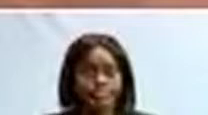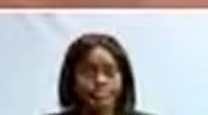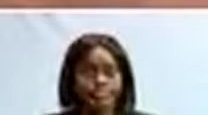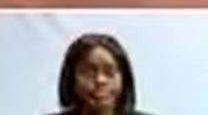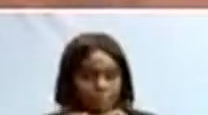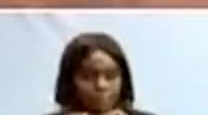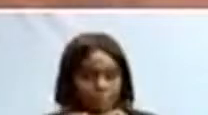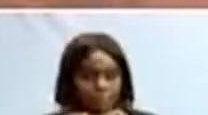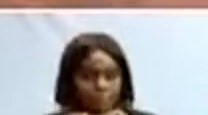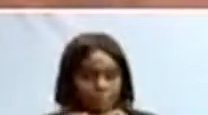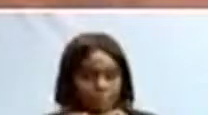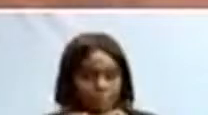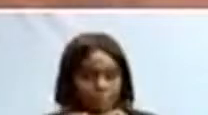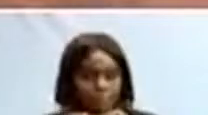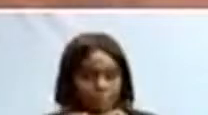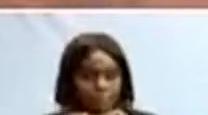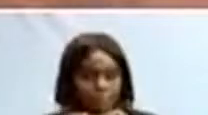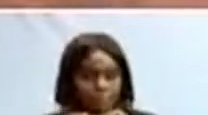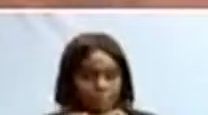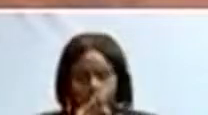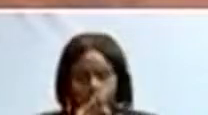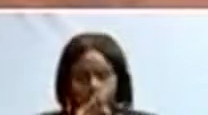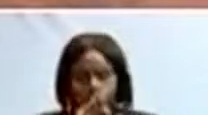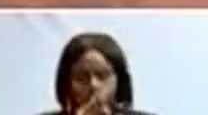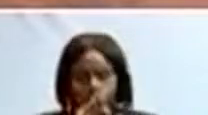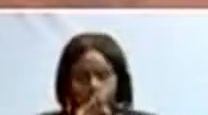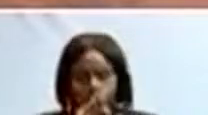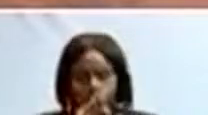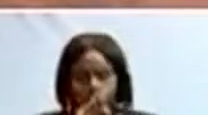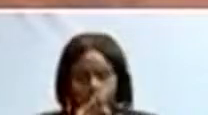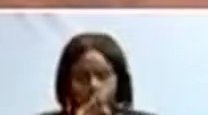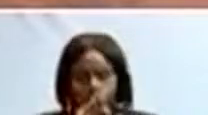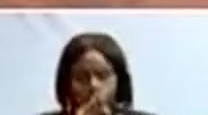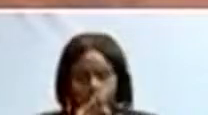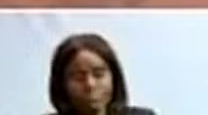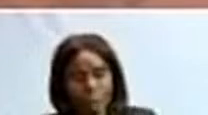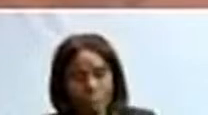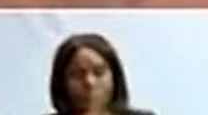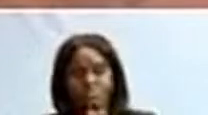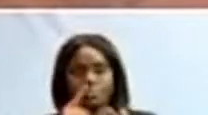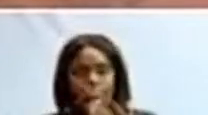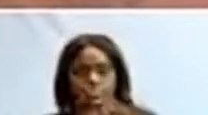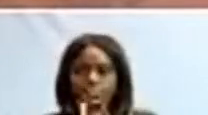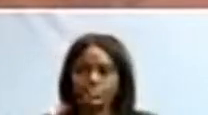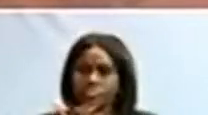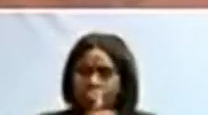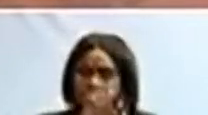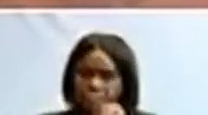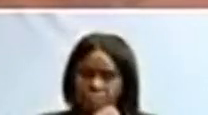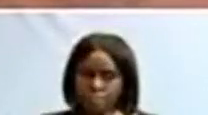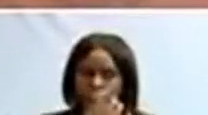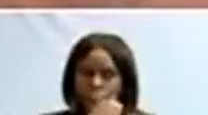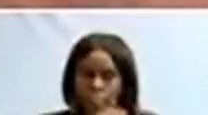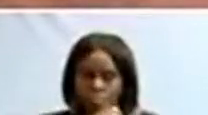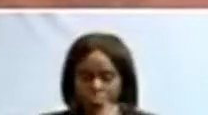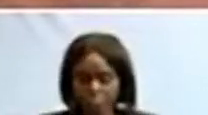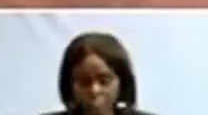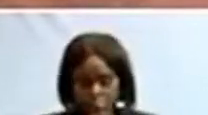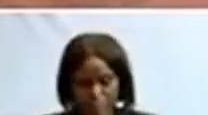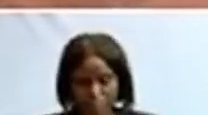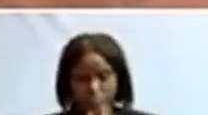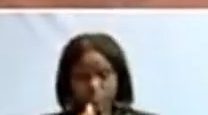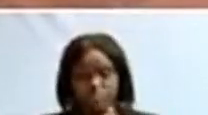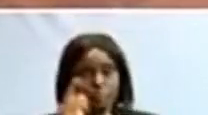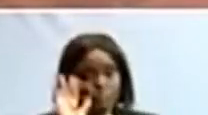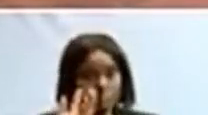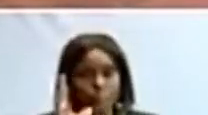Management wrote the Office of the Auditor General seeking authority to collect the financial statements for